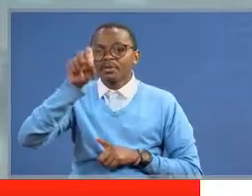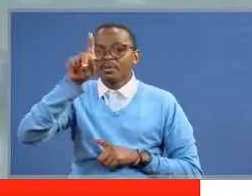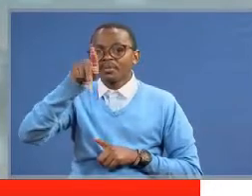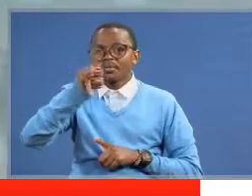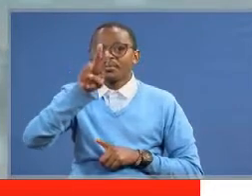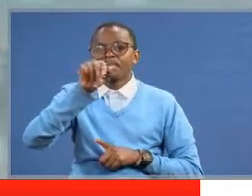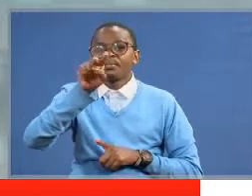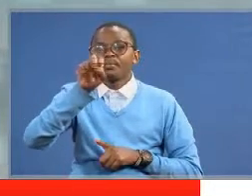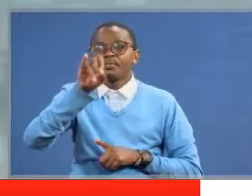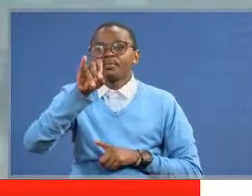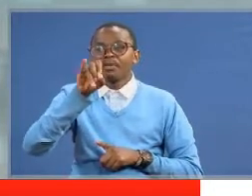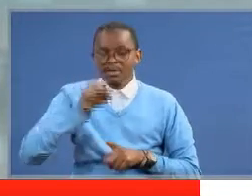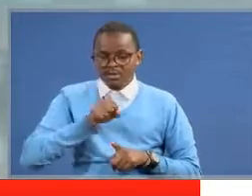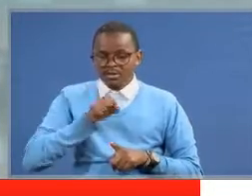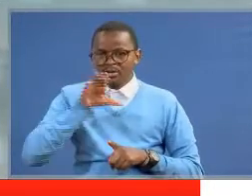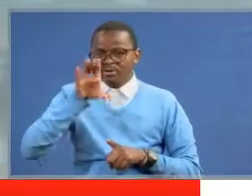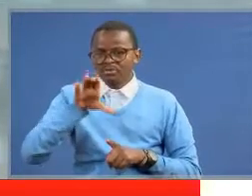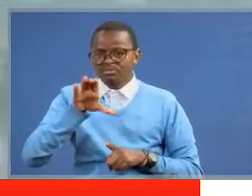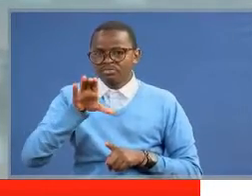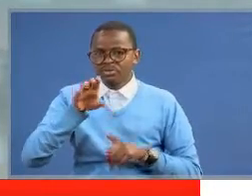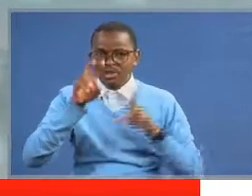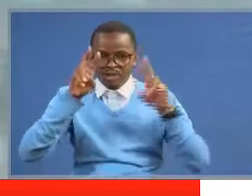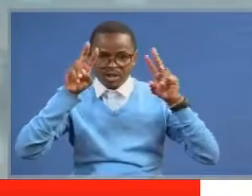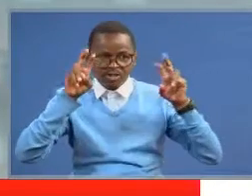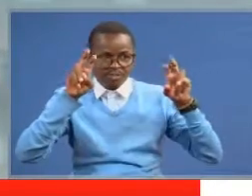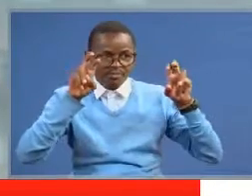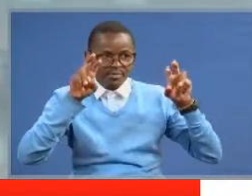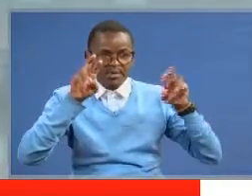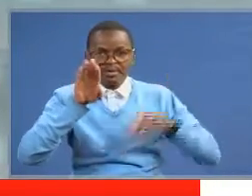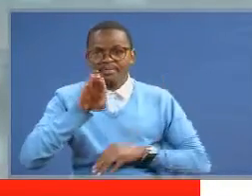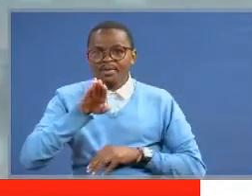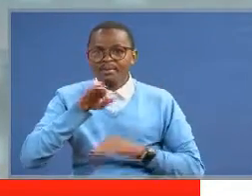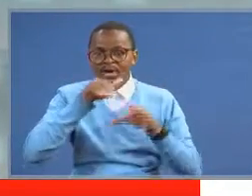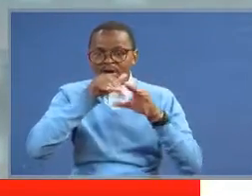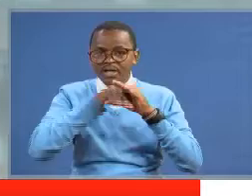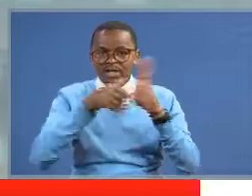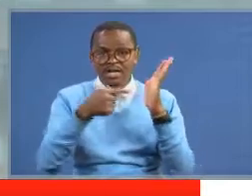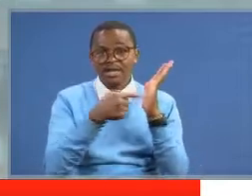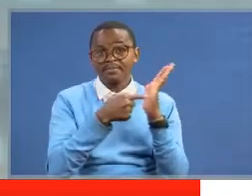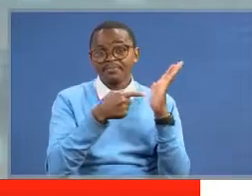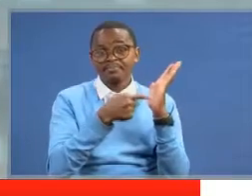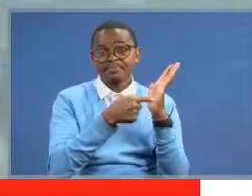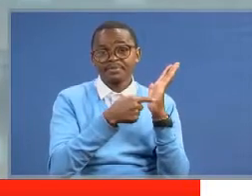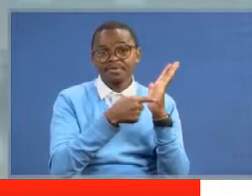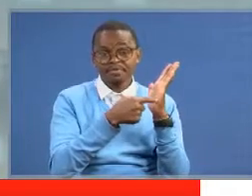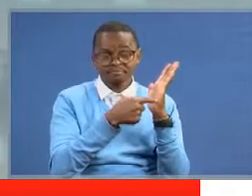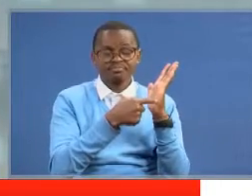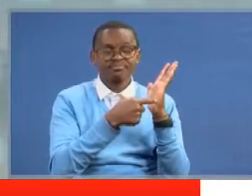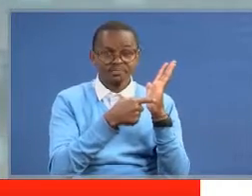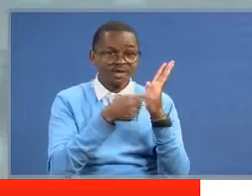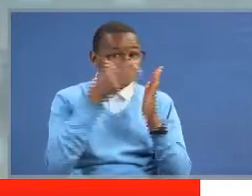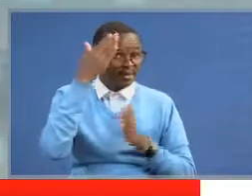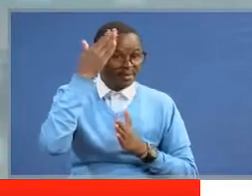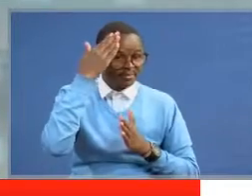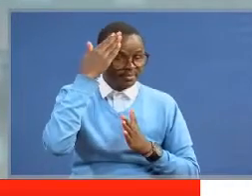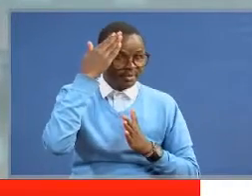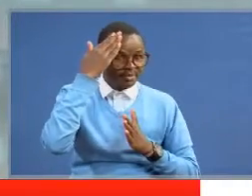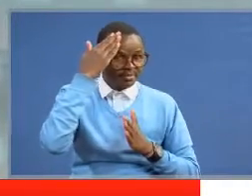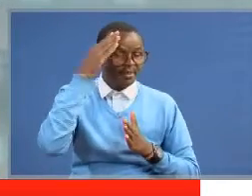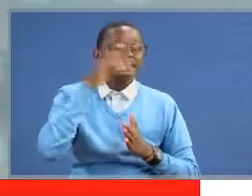Pwani Techno Girls, and the topic right now is women in technology. It is a field that has been known to